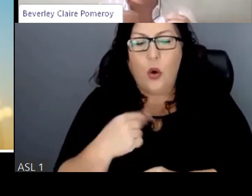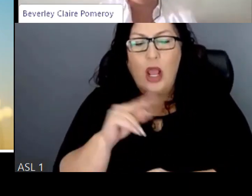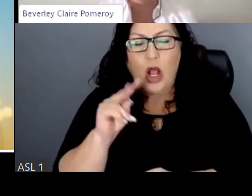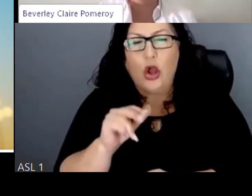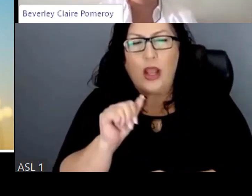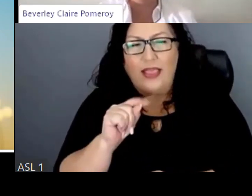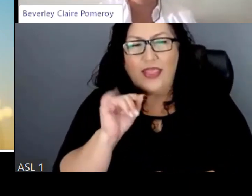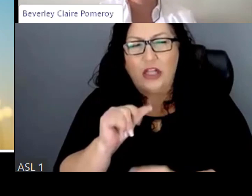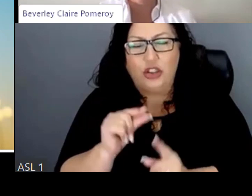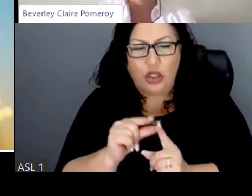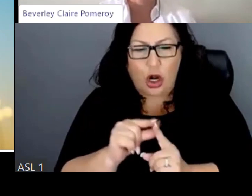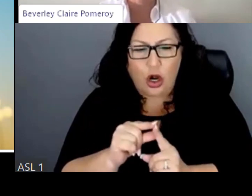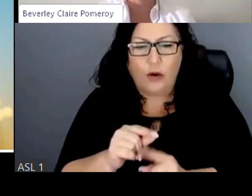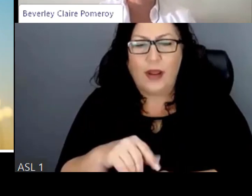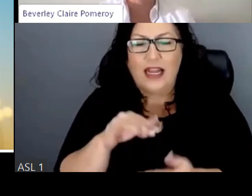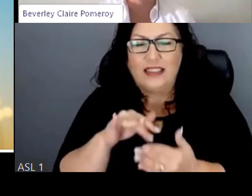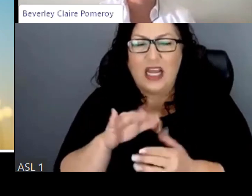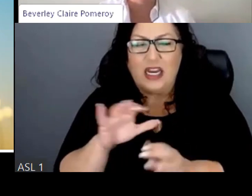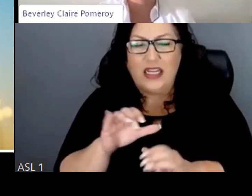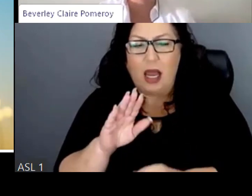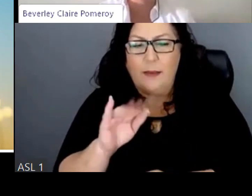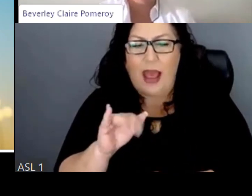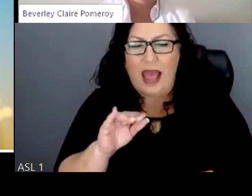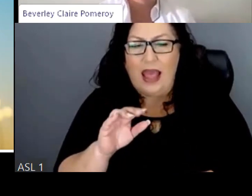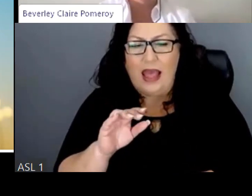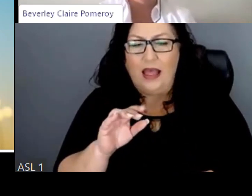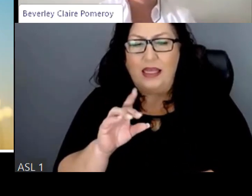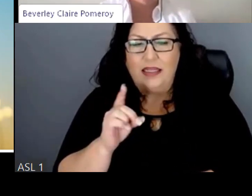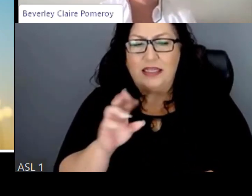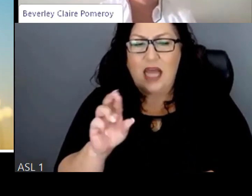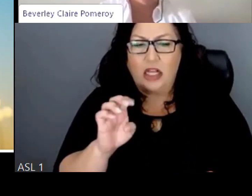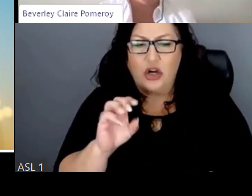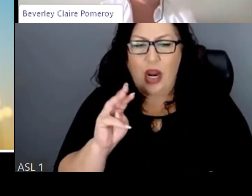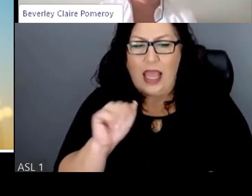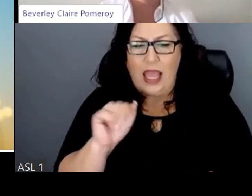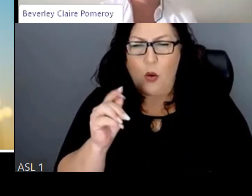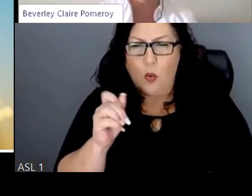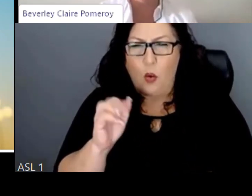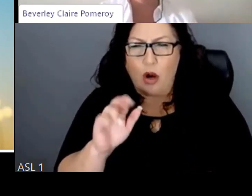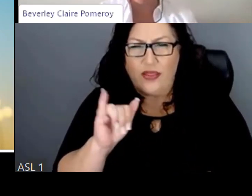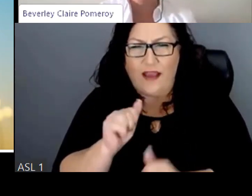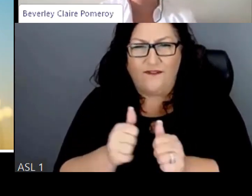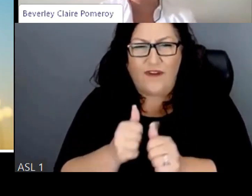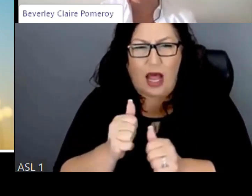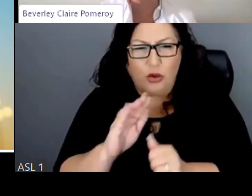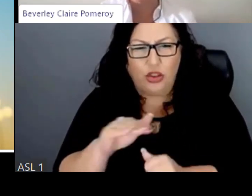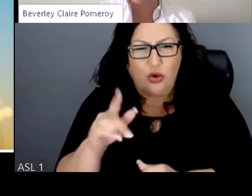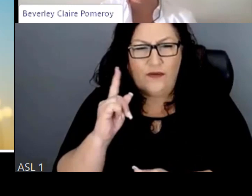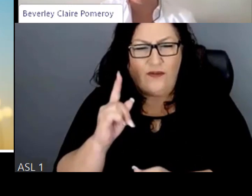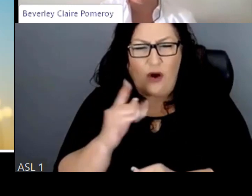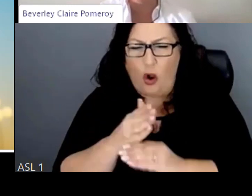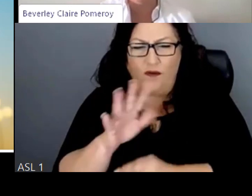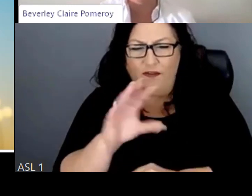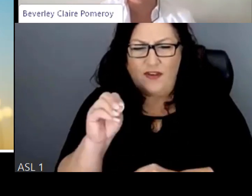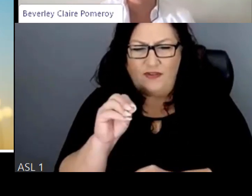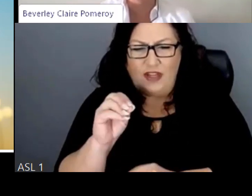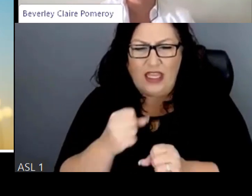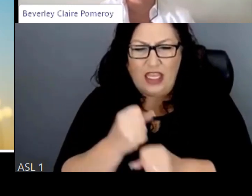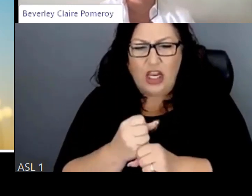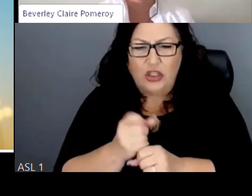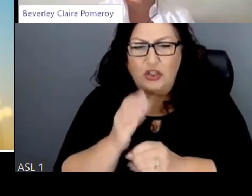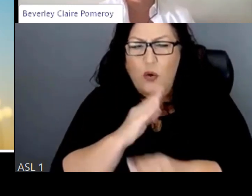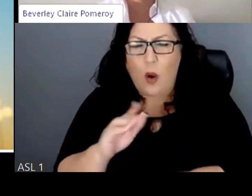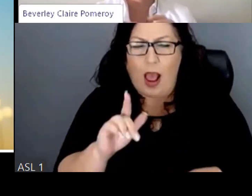term resiliency, and there's a study led by Dr. Emma Werner, and it's followed a group of children for over 50 years called the Kauai